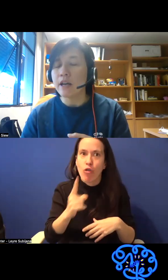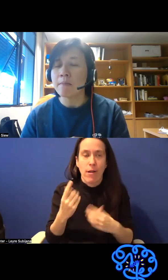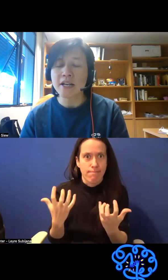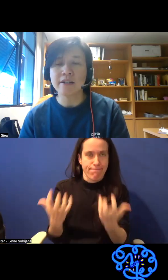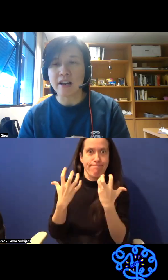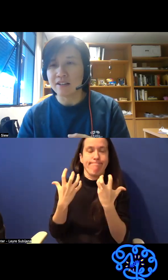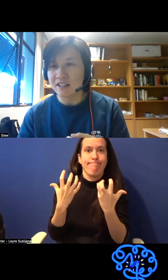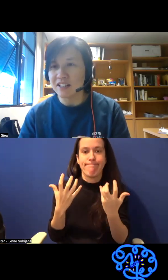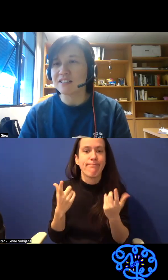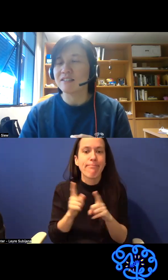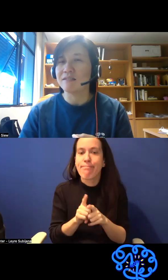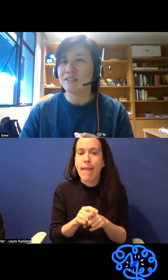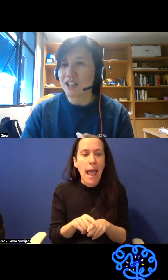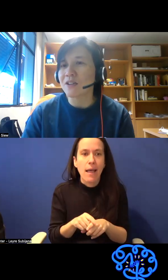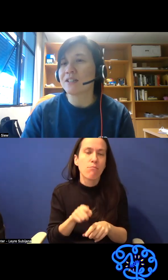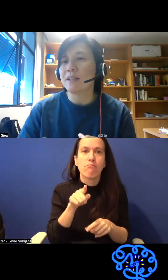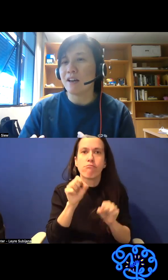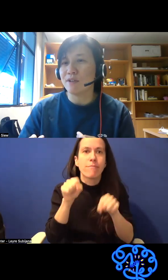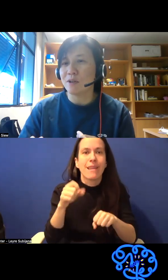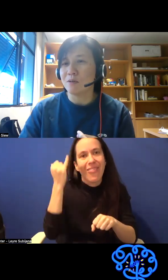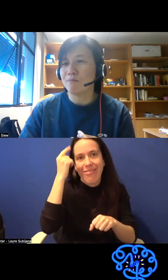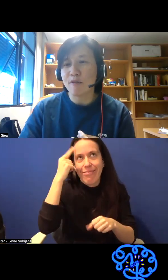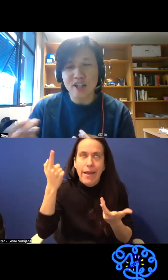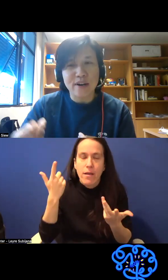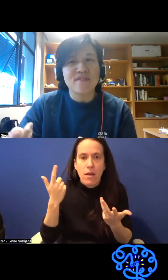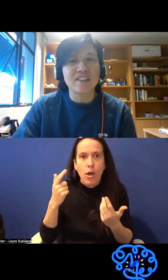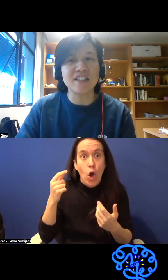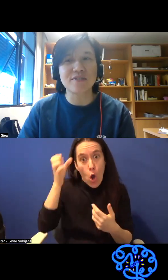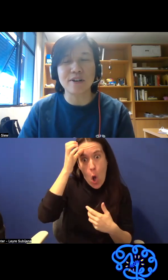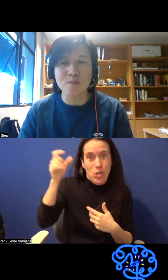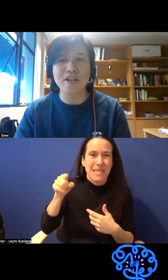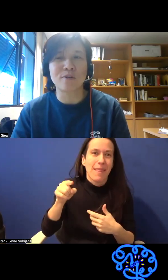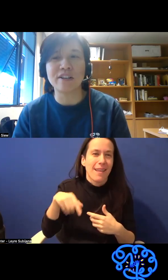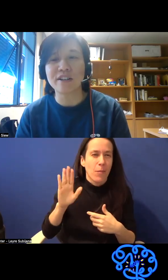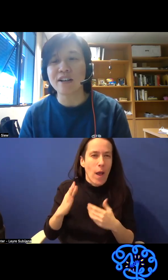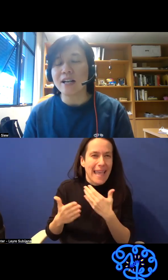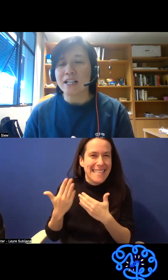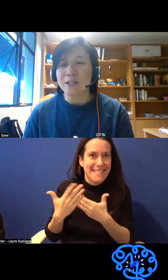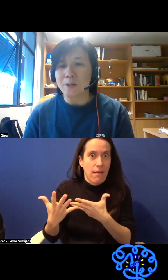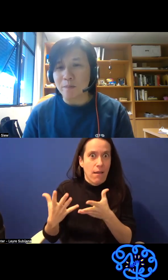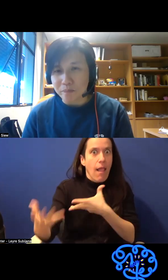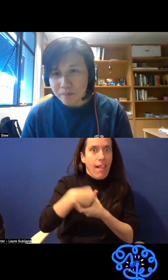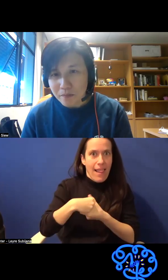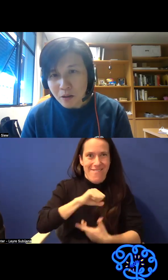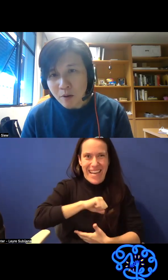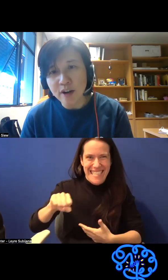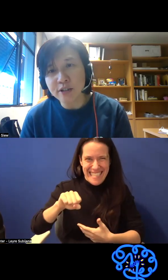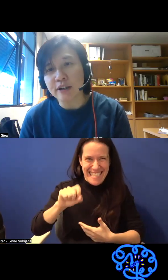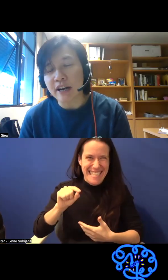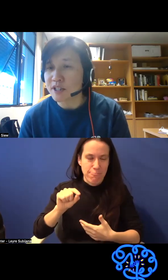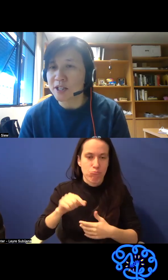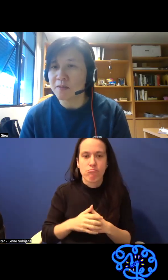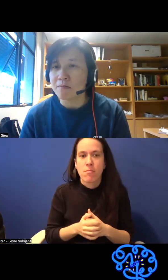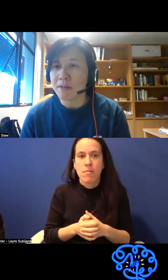And you can imagine that these such concepts have a preferential advantage, right, for being acquired. So